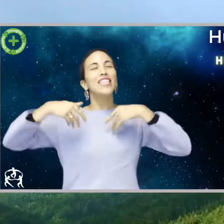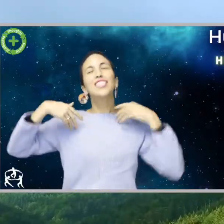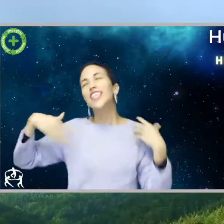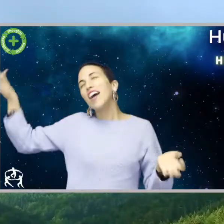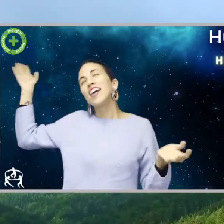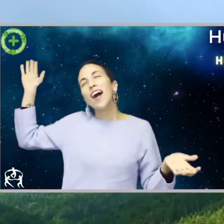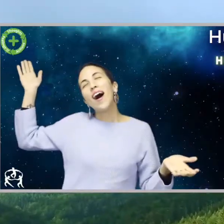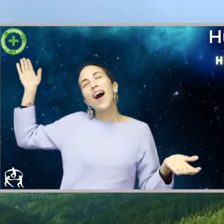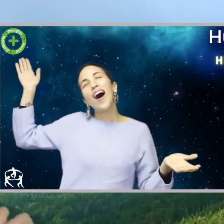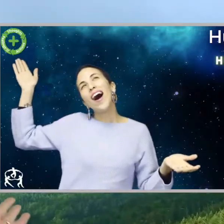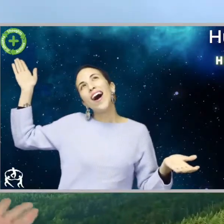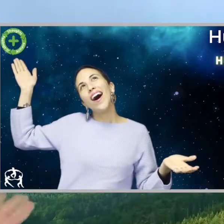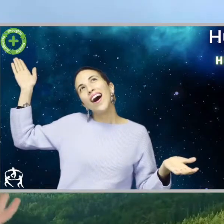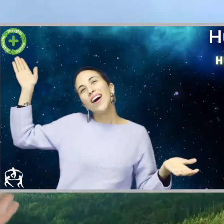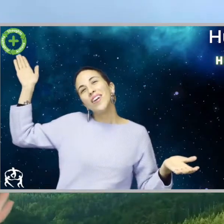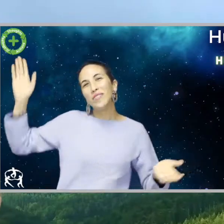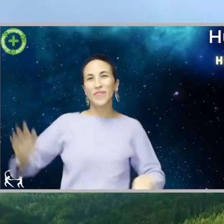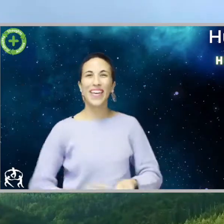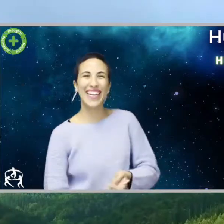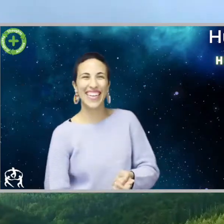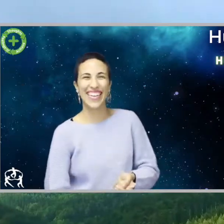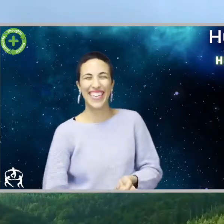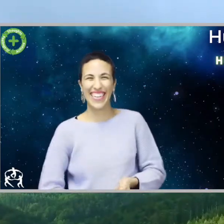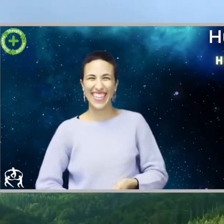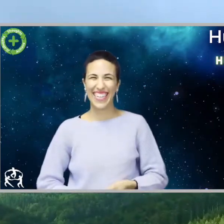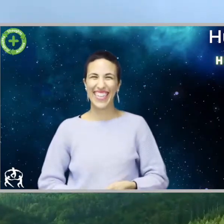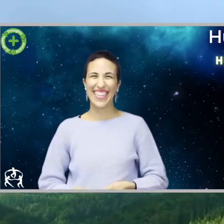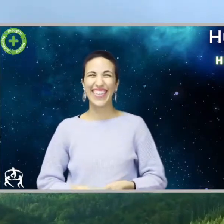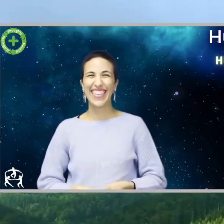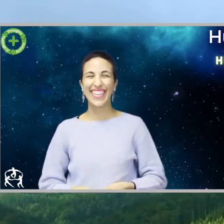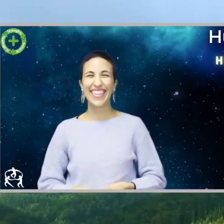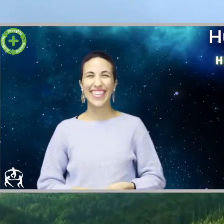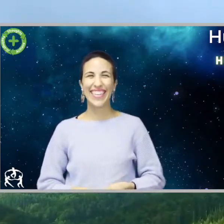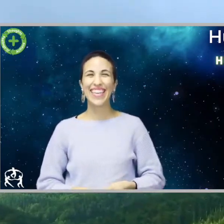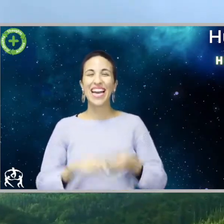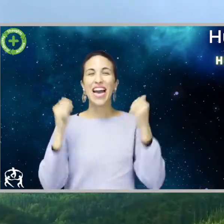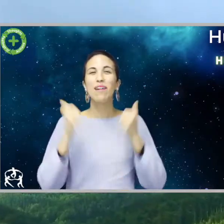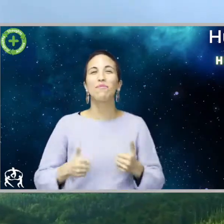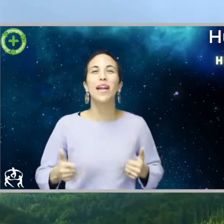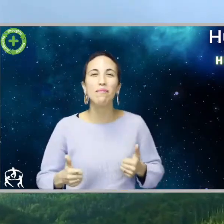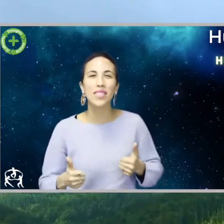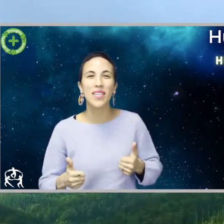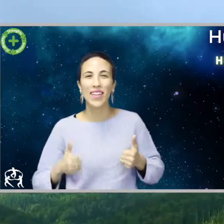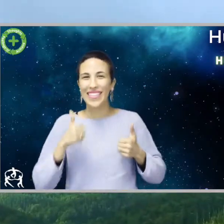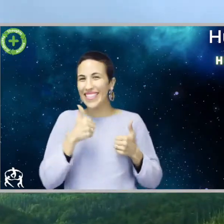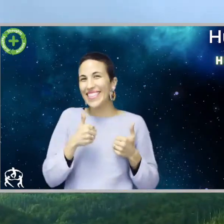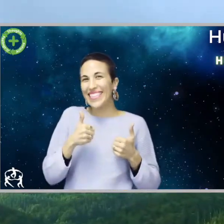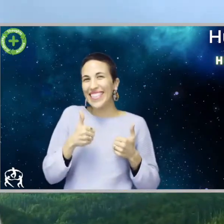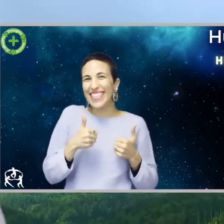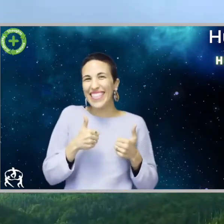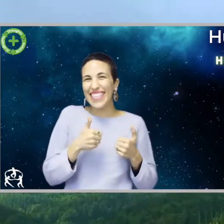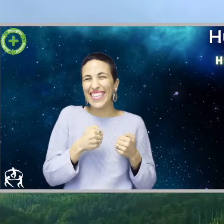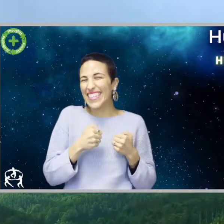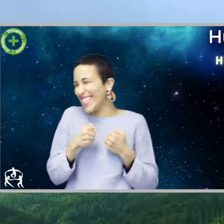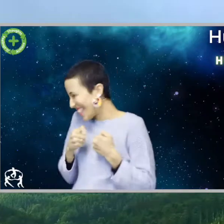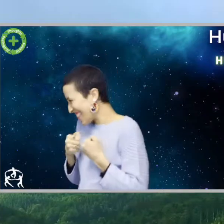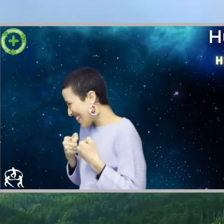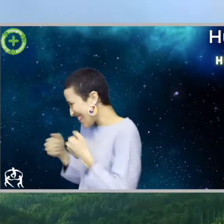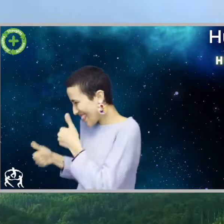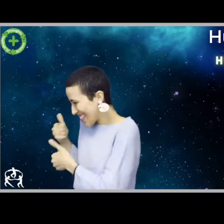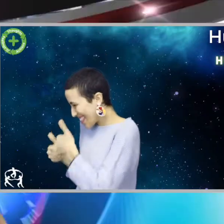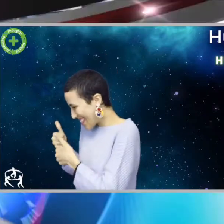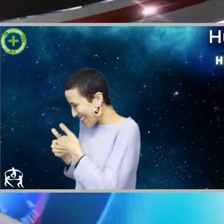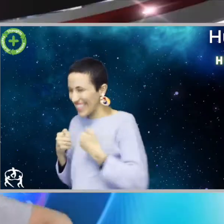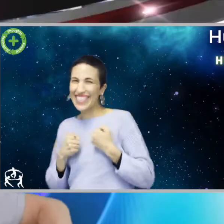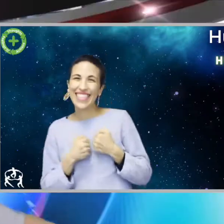.com! Are you guys ready? Are you ready, Ms. Shayma? I'm ready, Ms. Shayma! Let's get